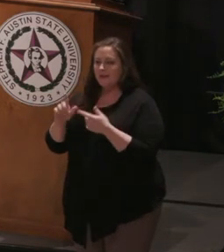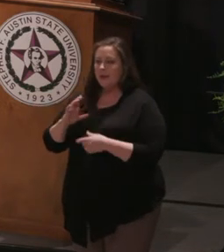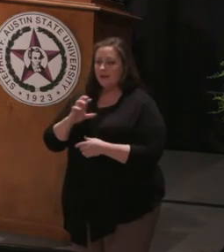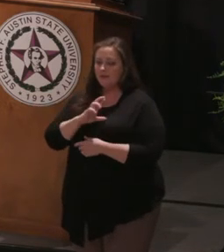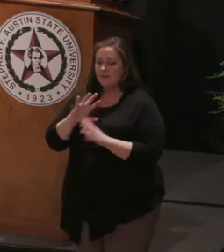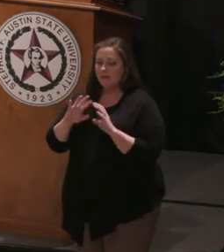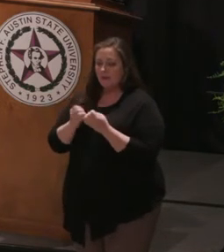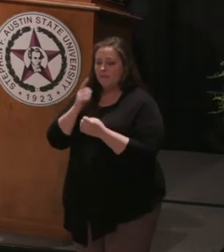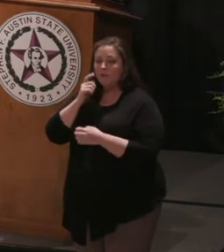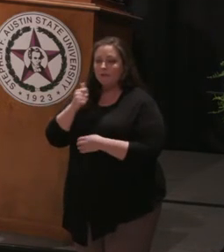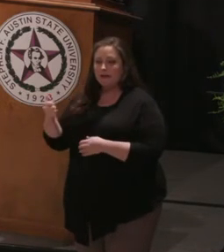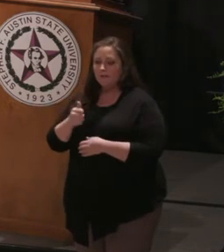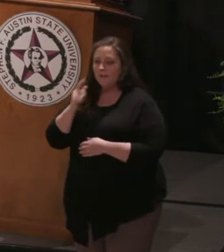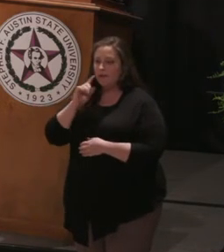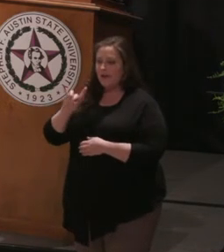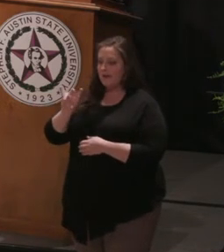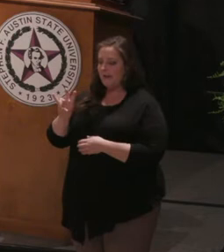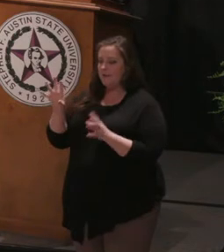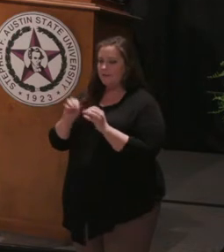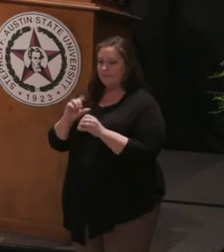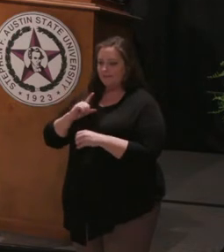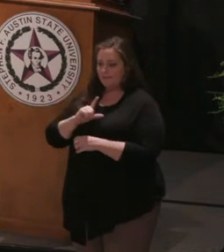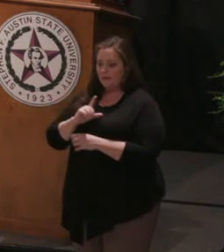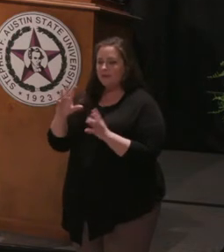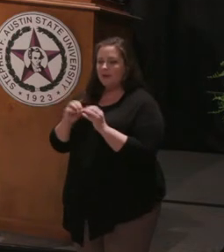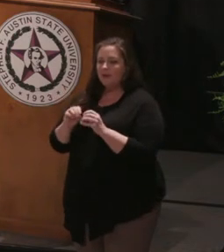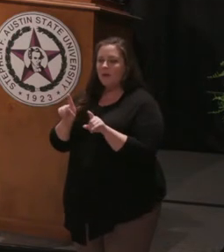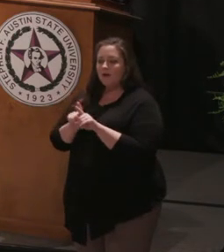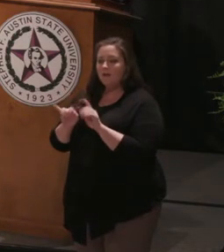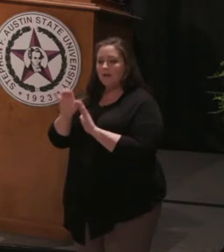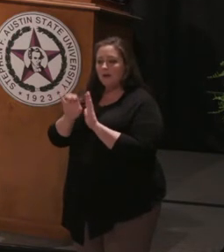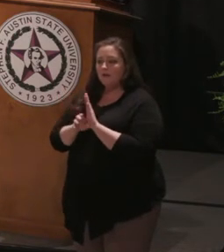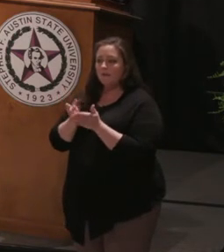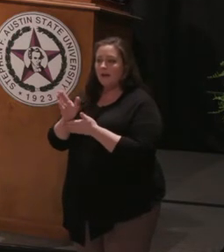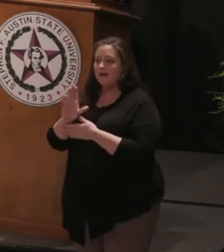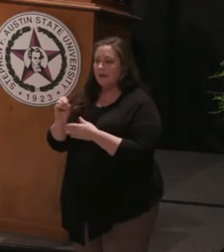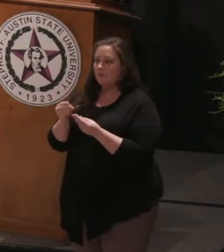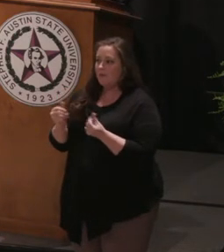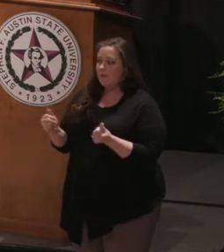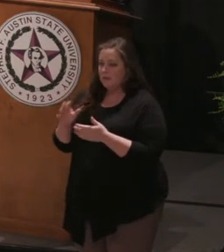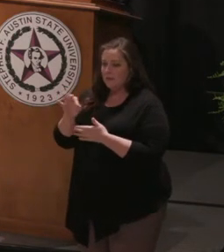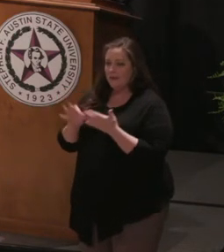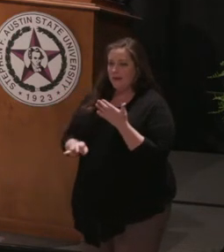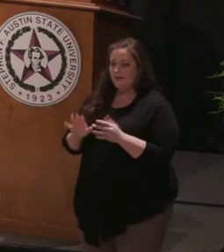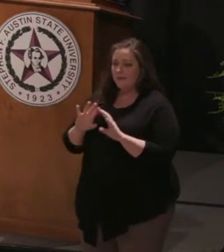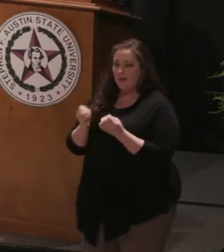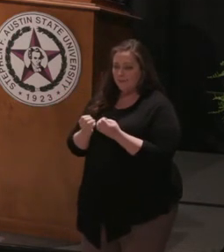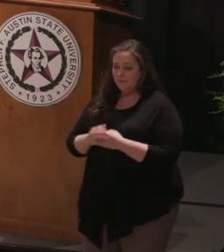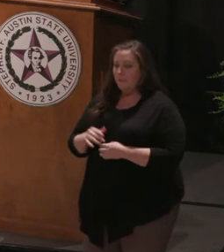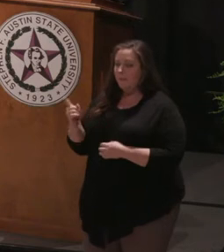on Transportation for the 87th Legislative Session, as well as the Constitutional Rights and Remedies Select Committee.